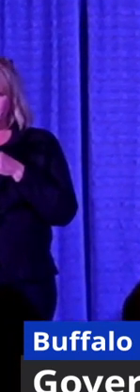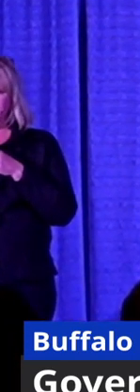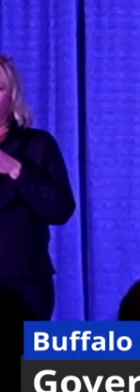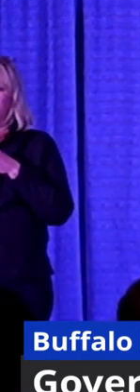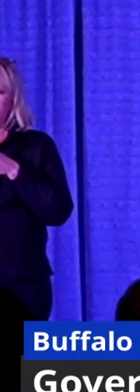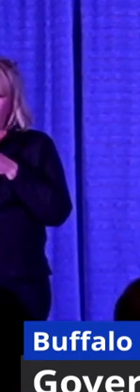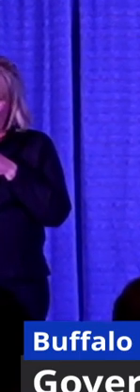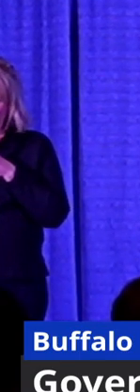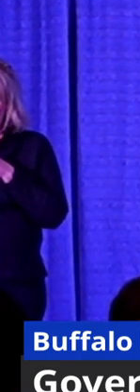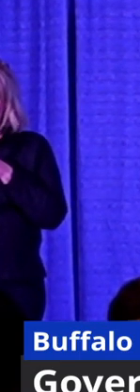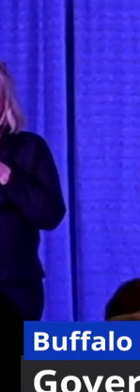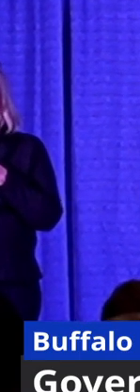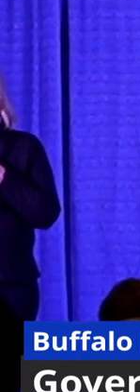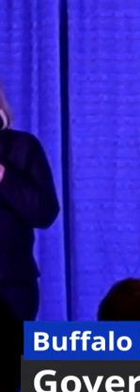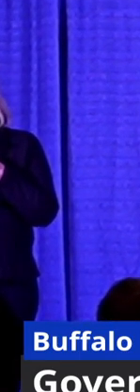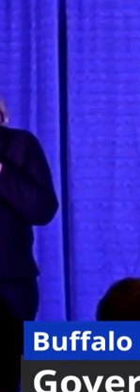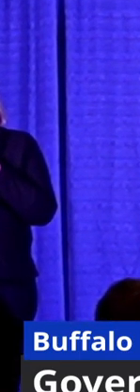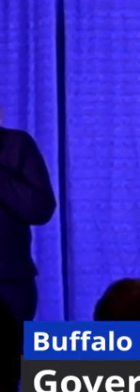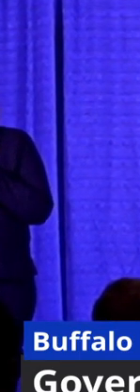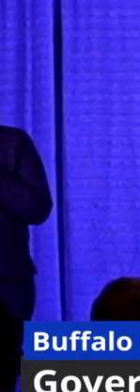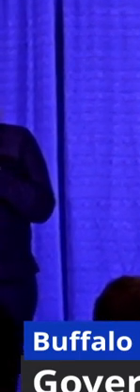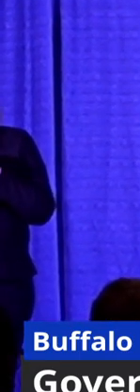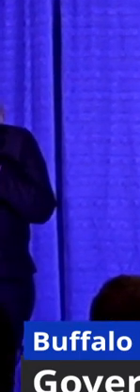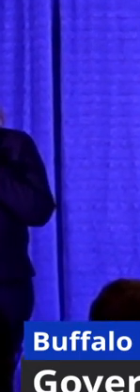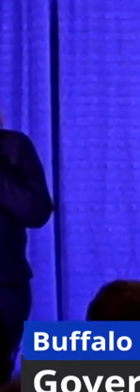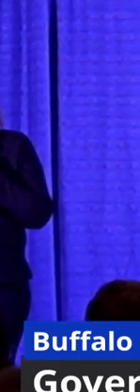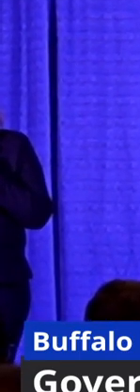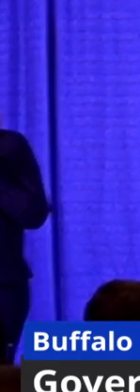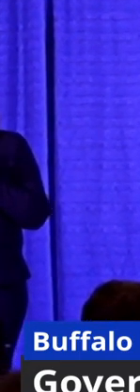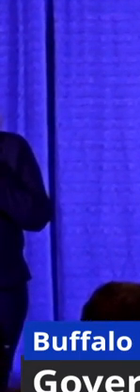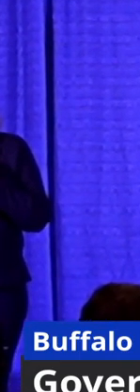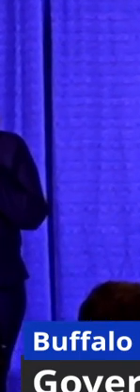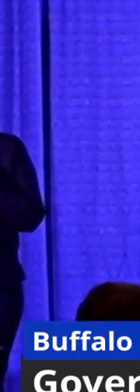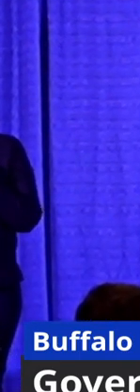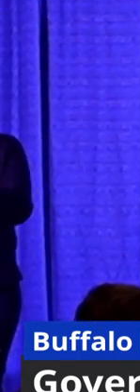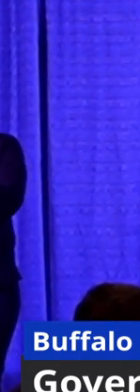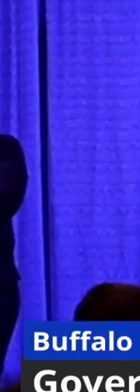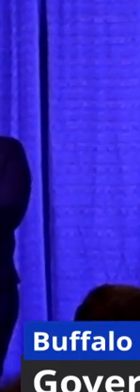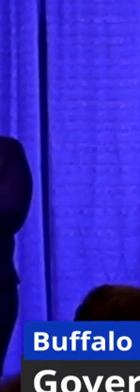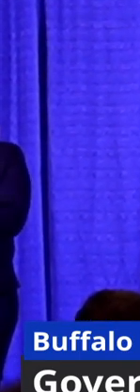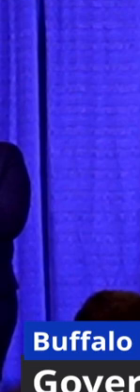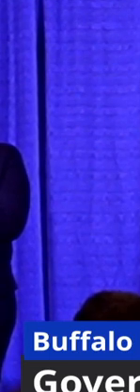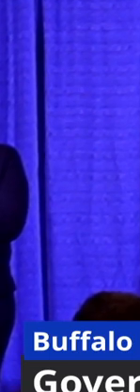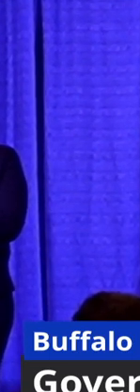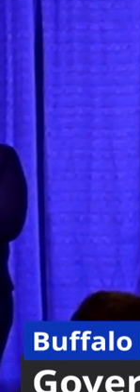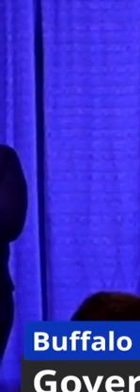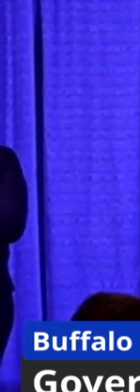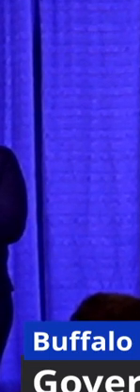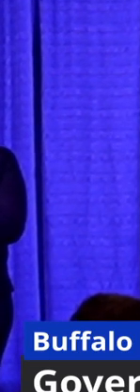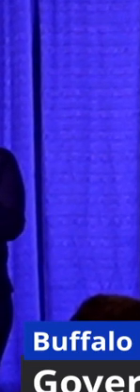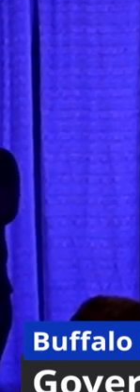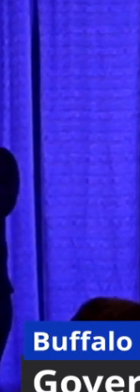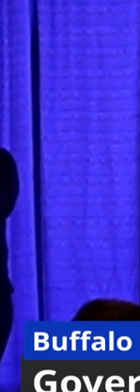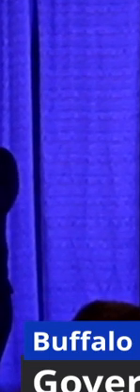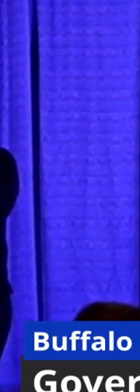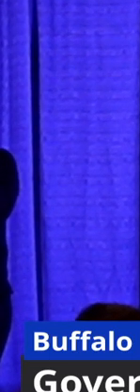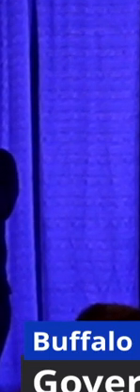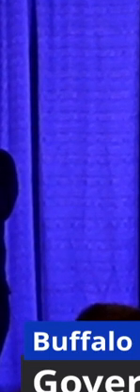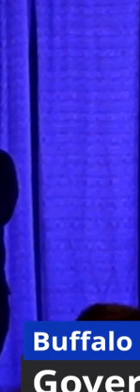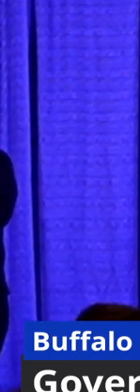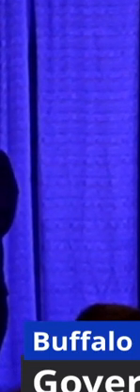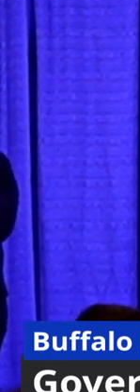Lackawanna and South Buffalo. I'd get dropped off at the Tennessee building. That was the Democratic headquarters at its